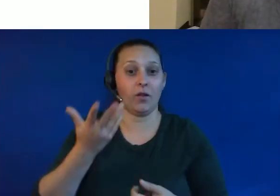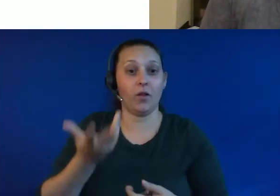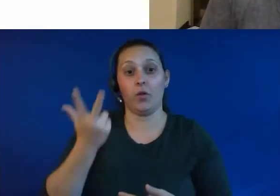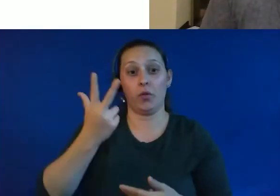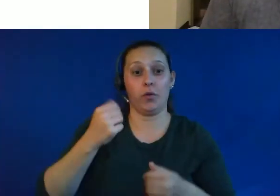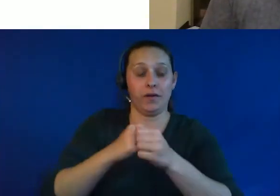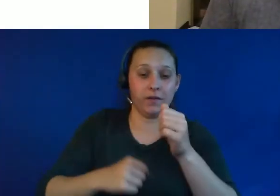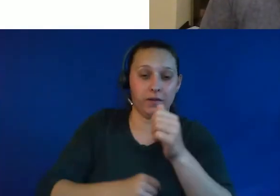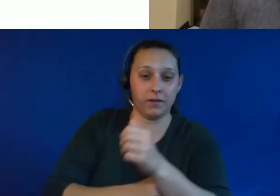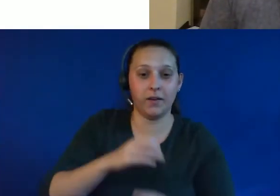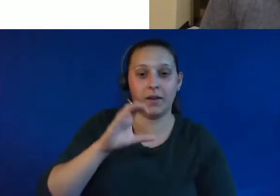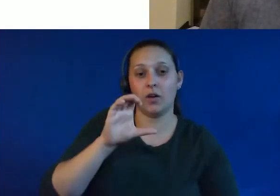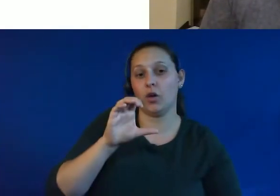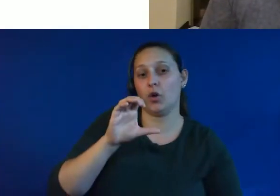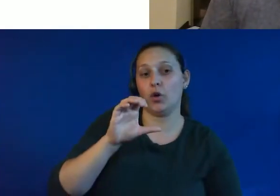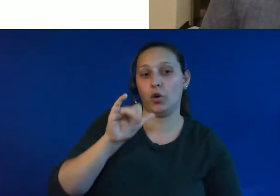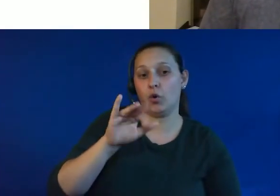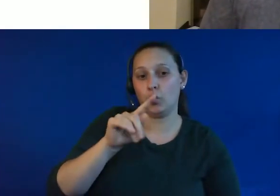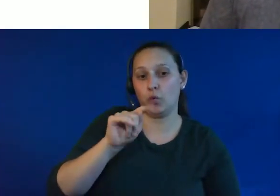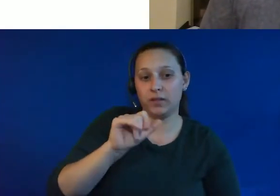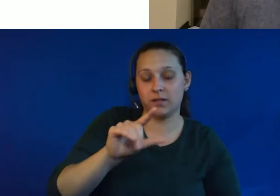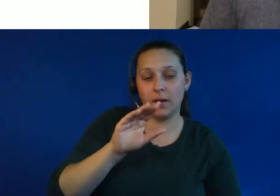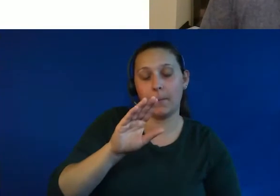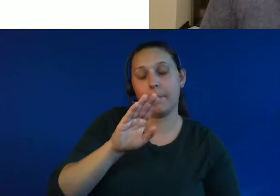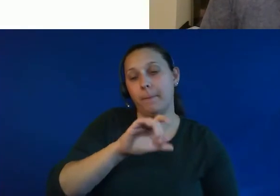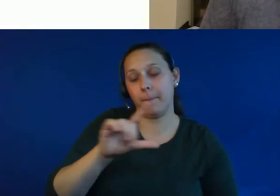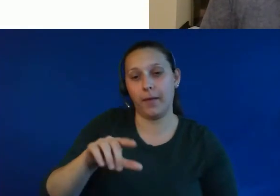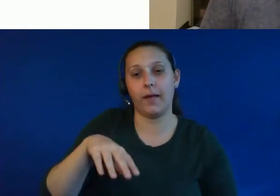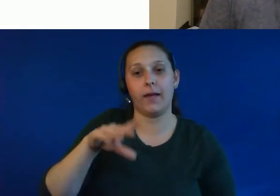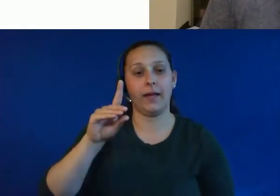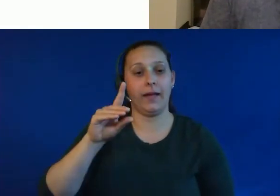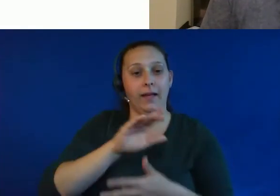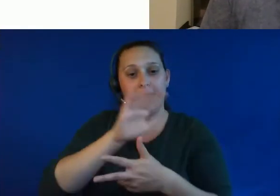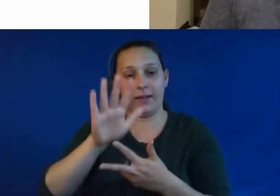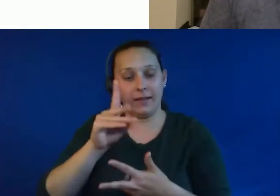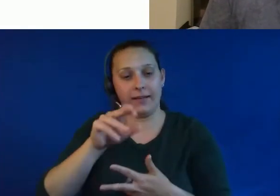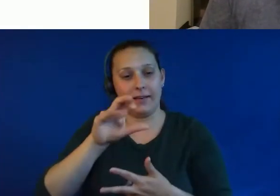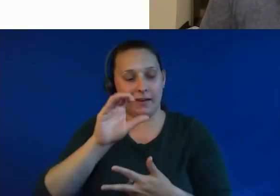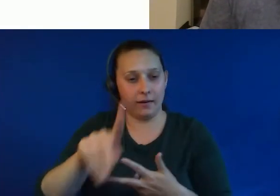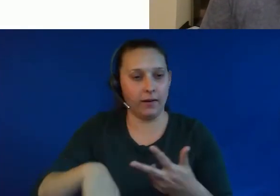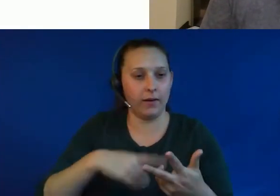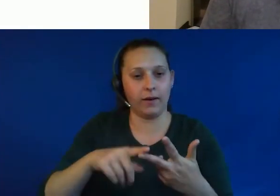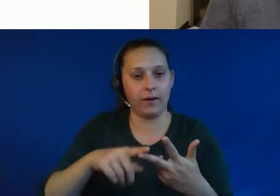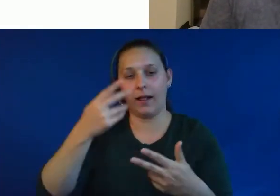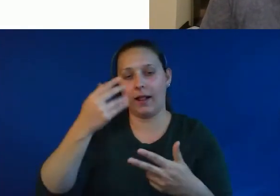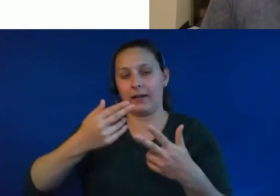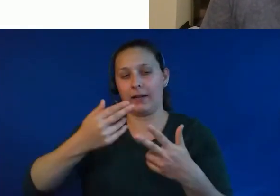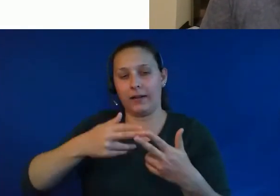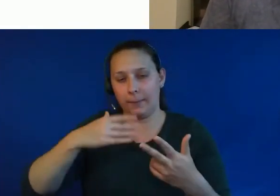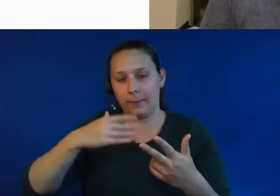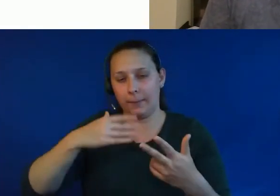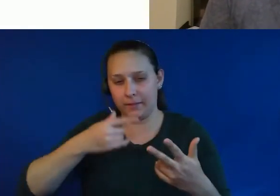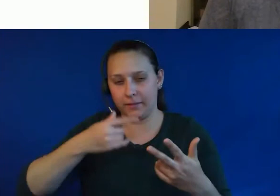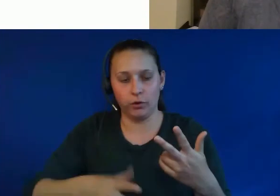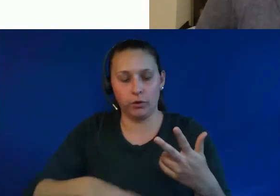DeBora, Chris LaBelle, and Derek Vode. They're back in 2014. I'm a little bit older. I'm back in 2009 as an applied